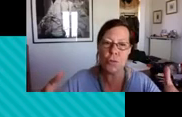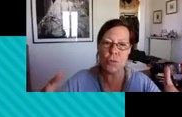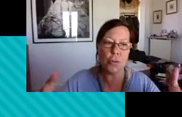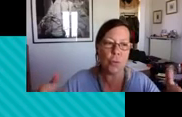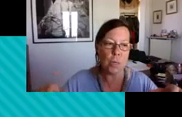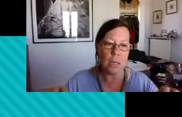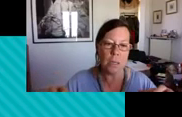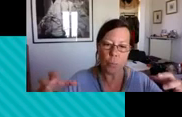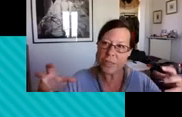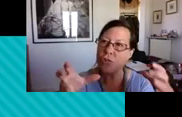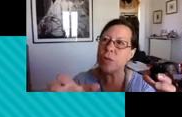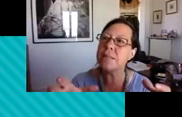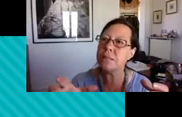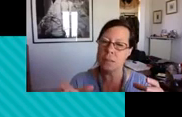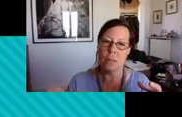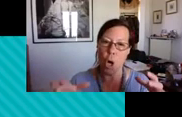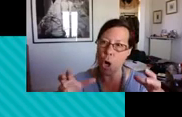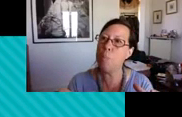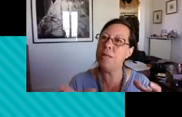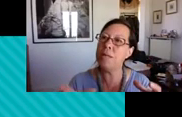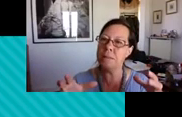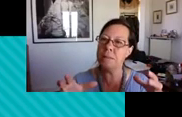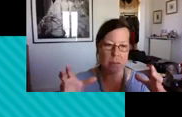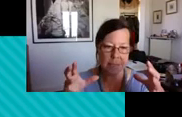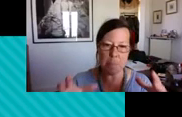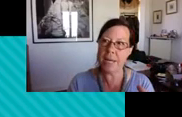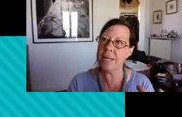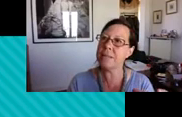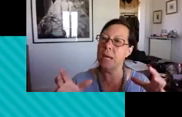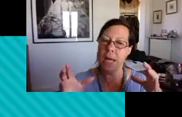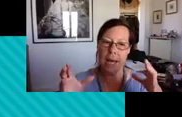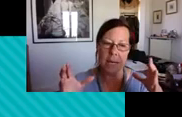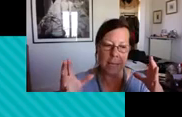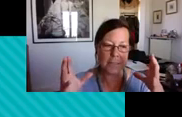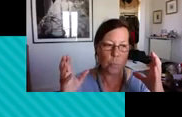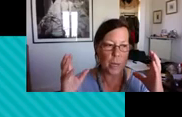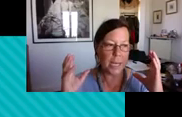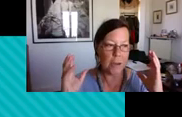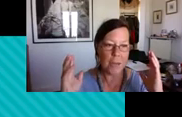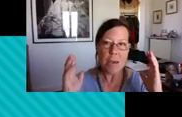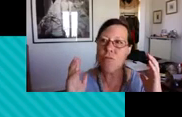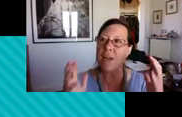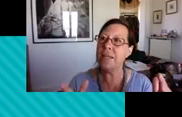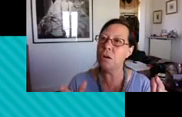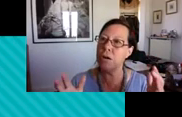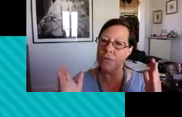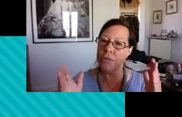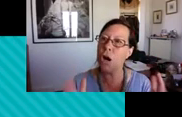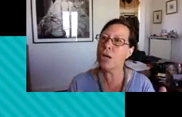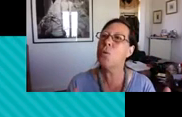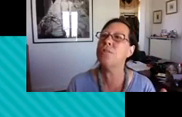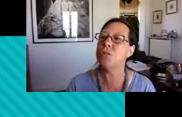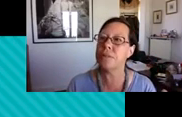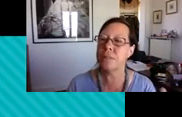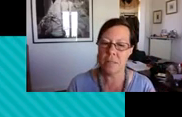to restrict open debate, and it's a way of fending off the